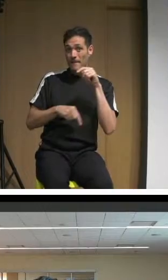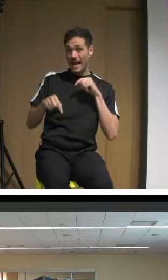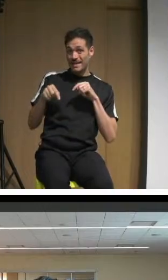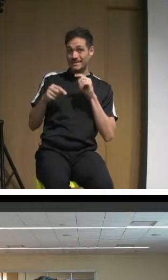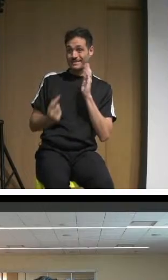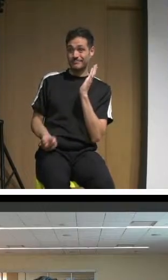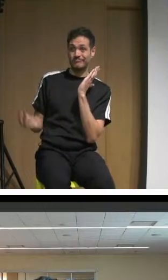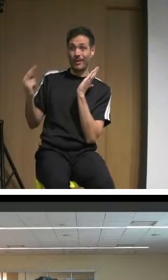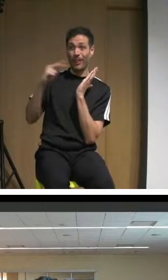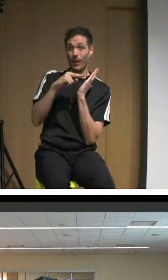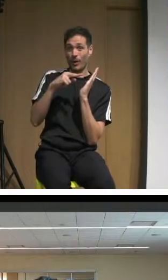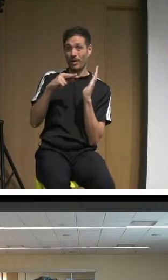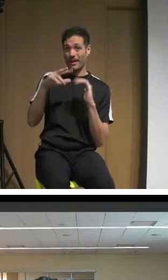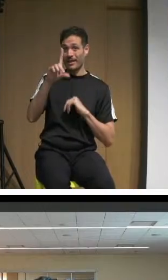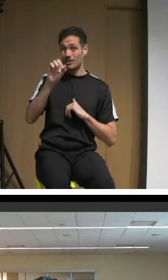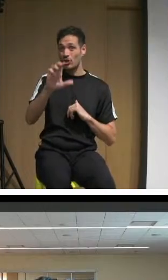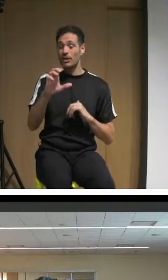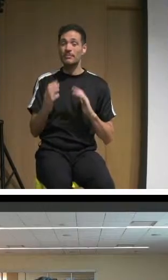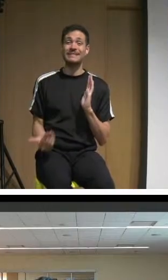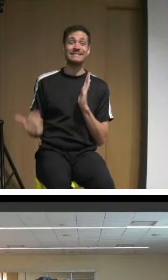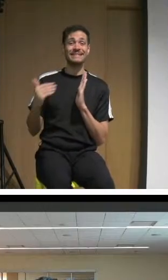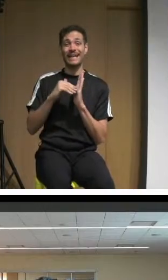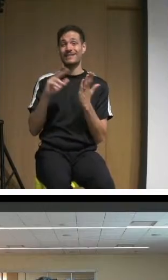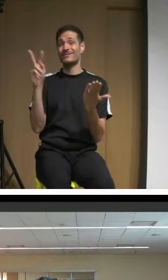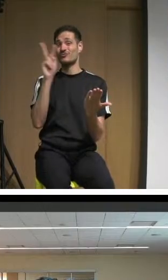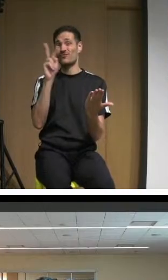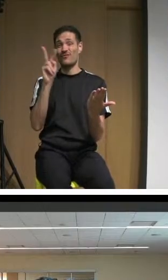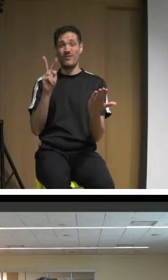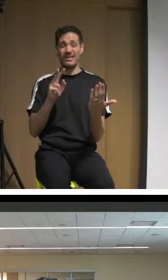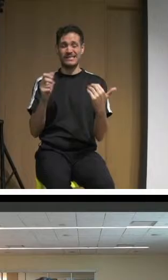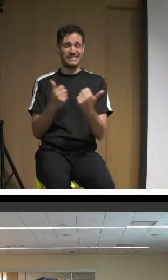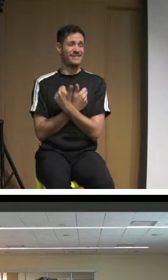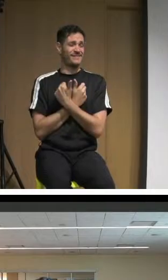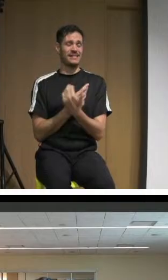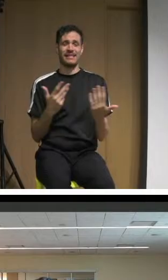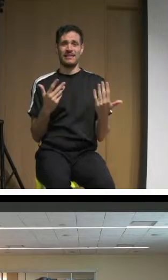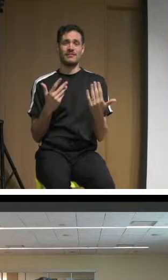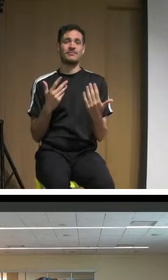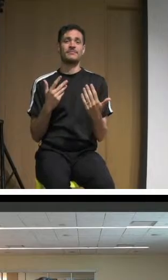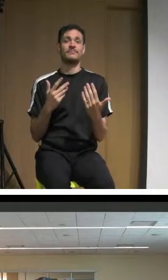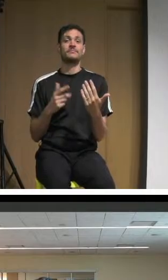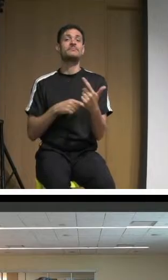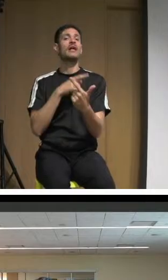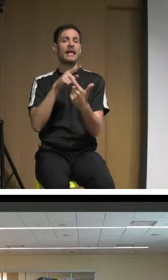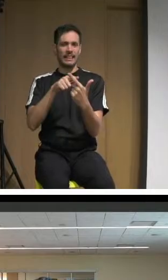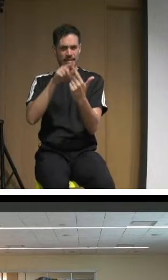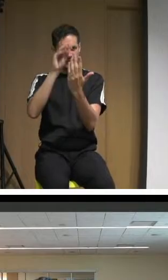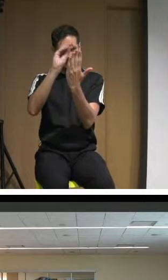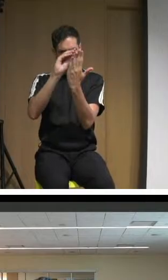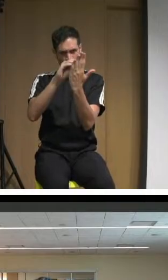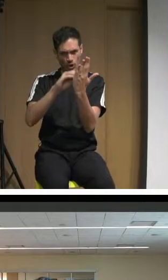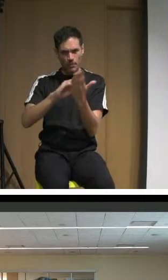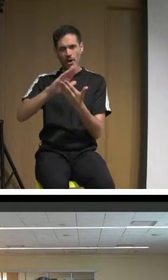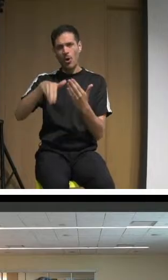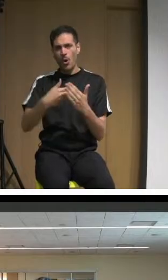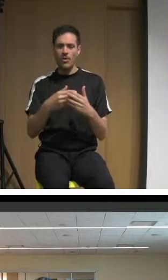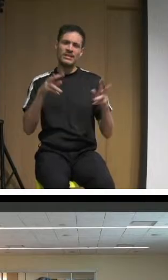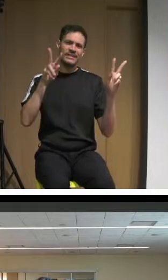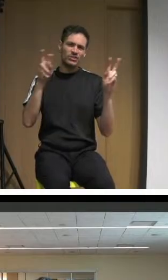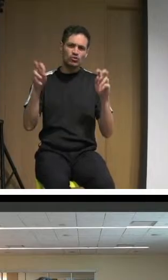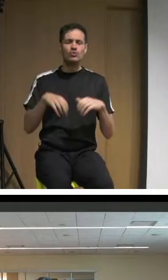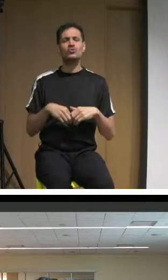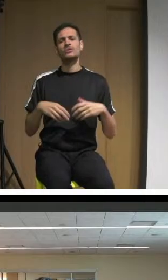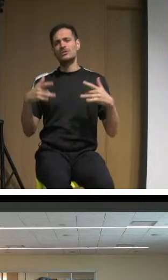document in its entirety, and then document all the complaints, the issues